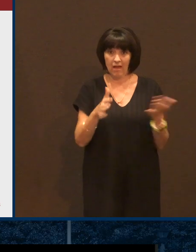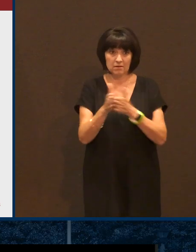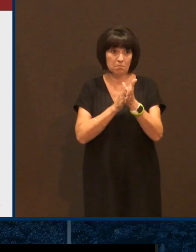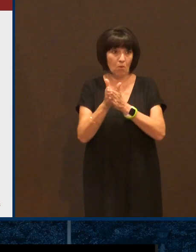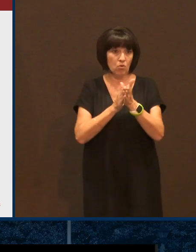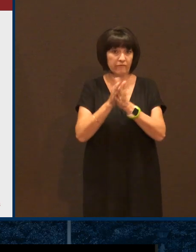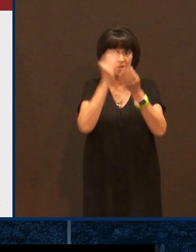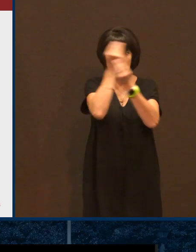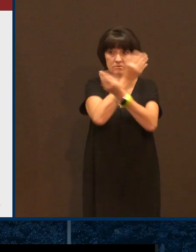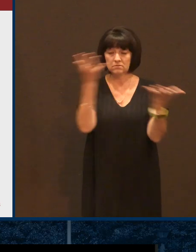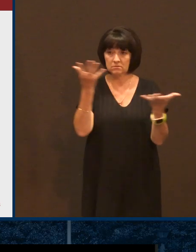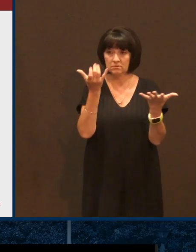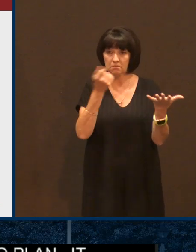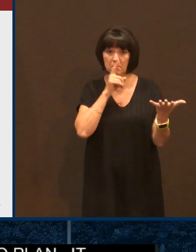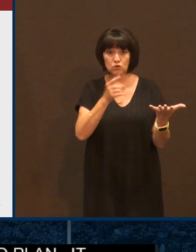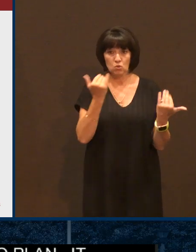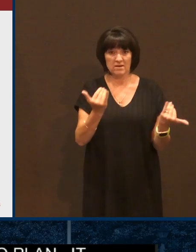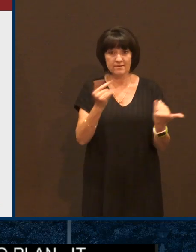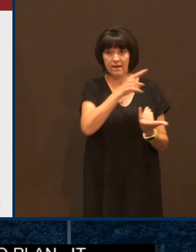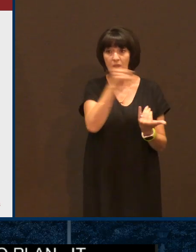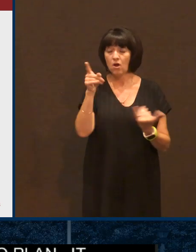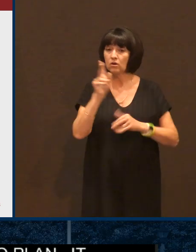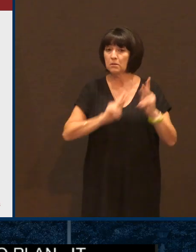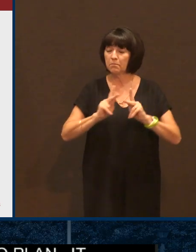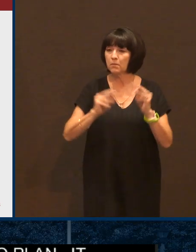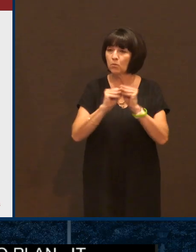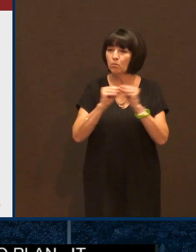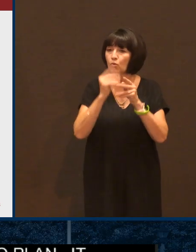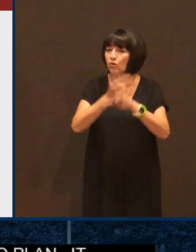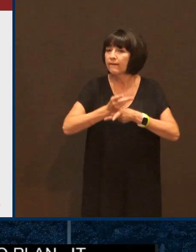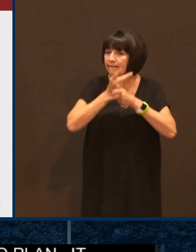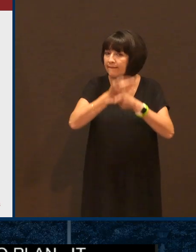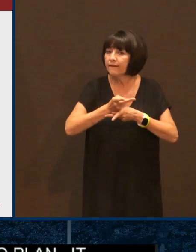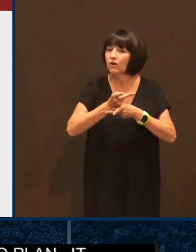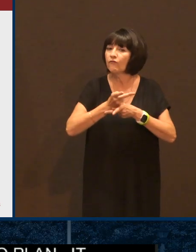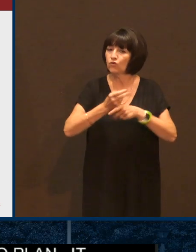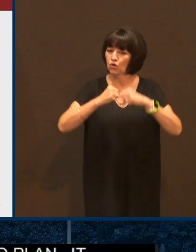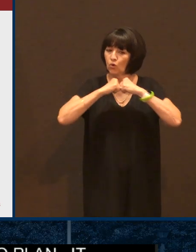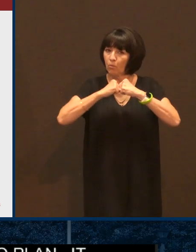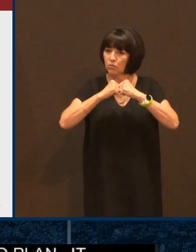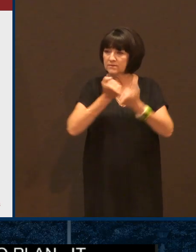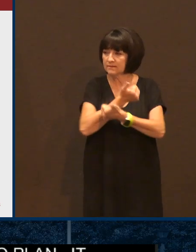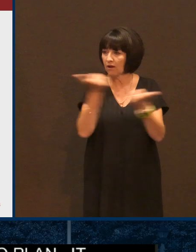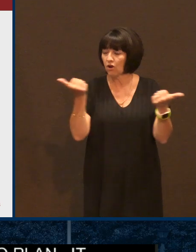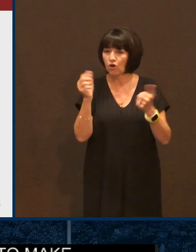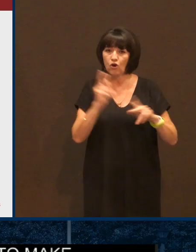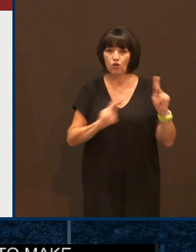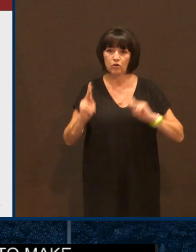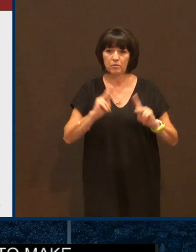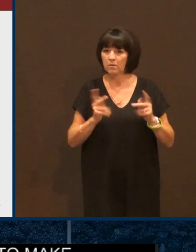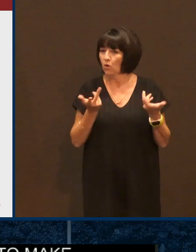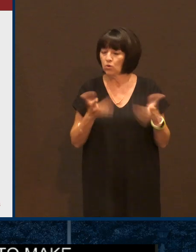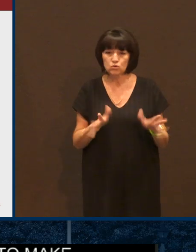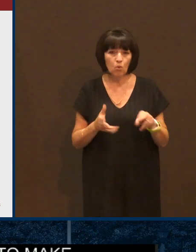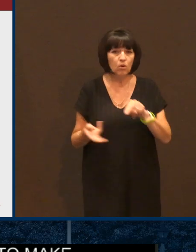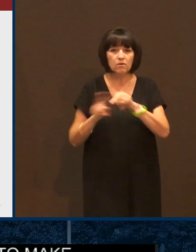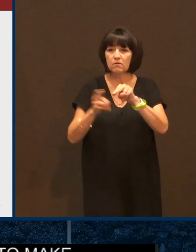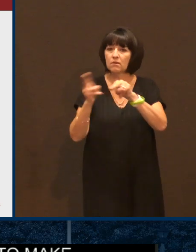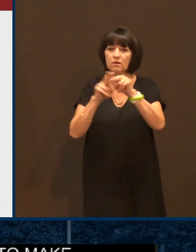to make sure we're doing everything we can to keep the spread of the virus under control by wearing